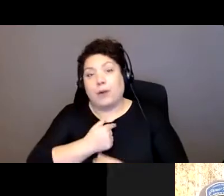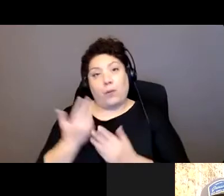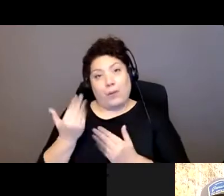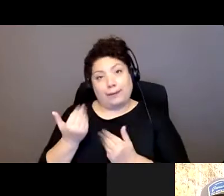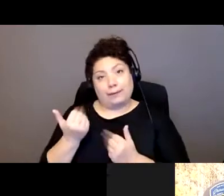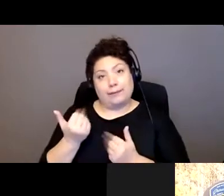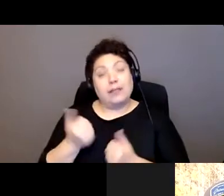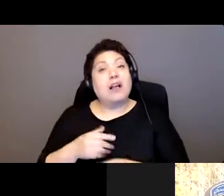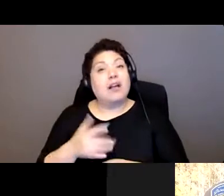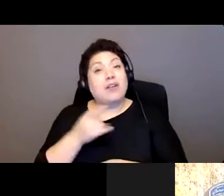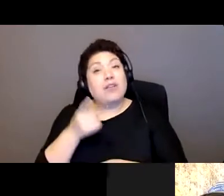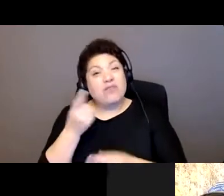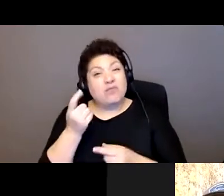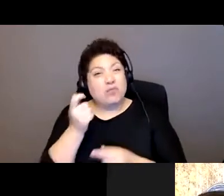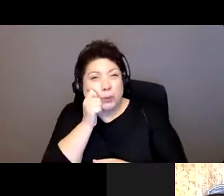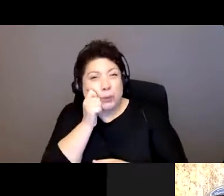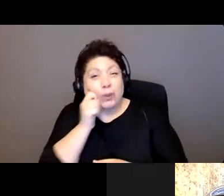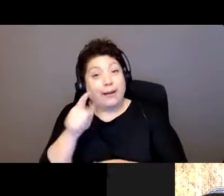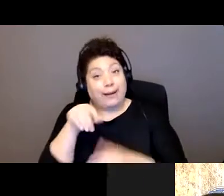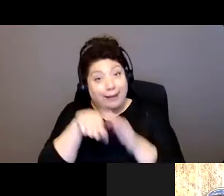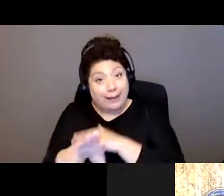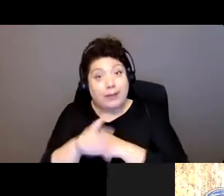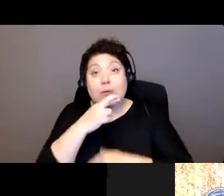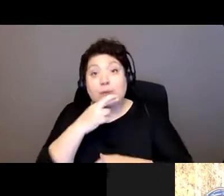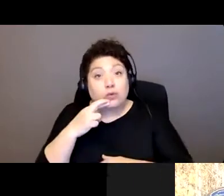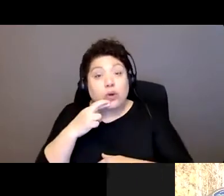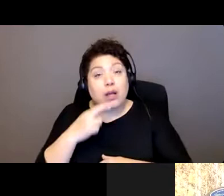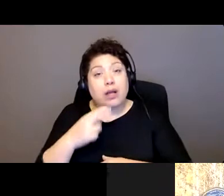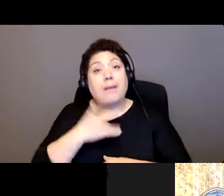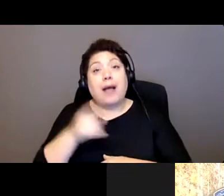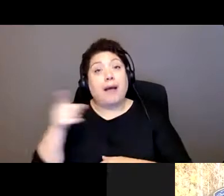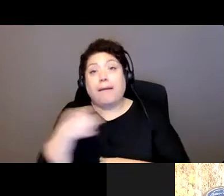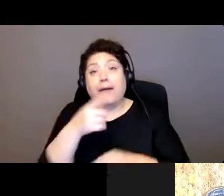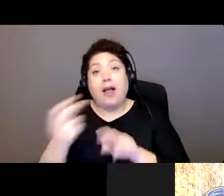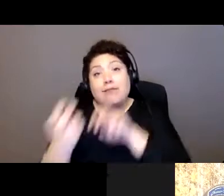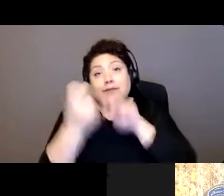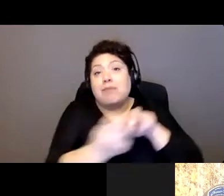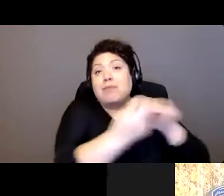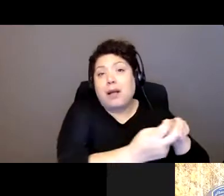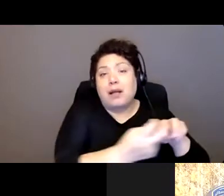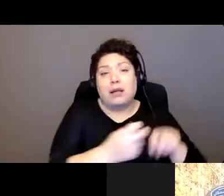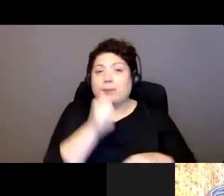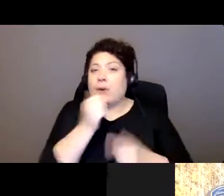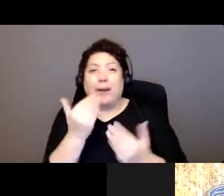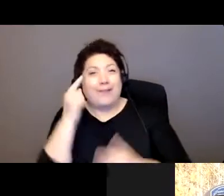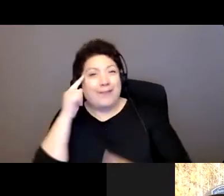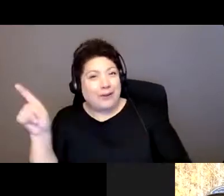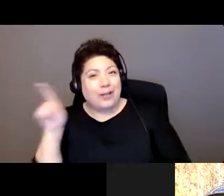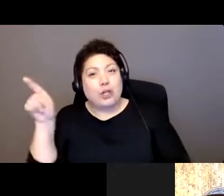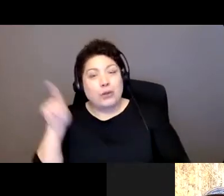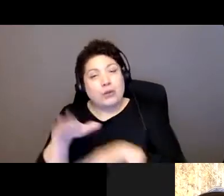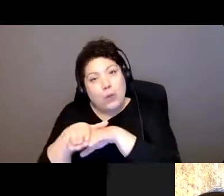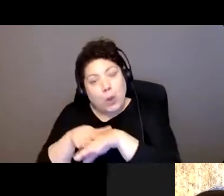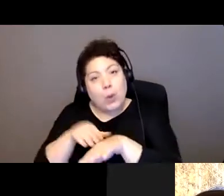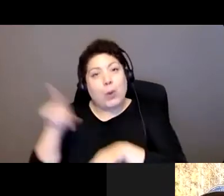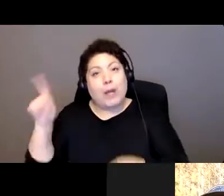You go into a restaurant and everyone's sitting, waiting, already looking at the menu, and she's like slowly having a hard time struggling to get in. So